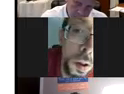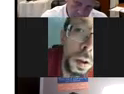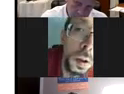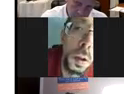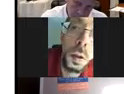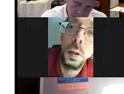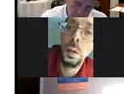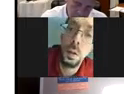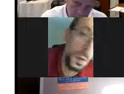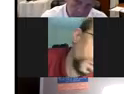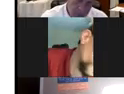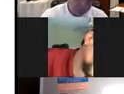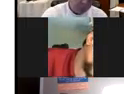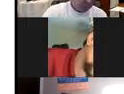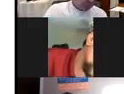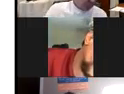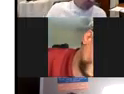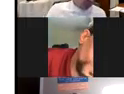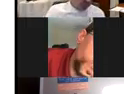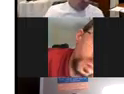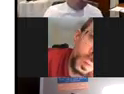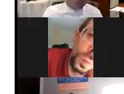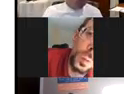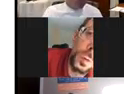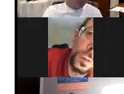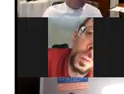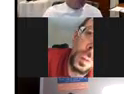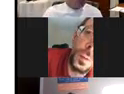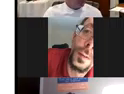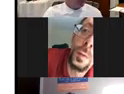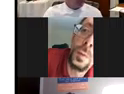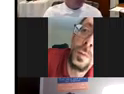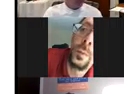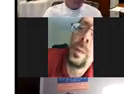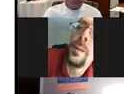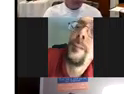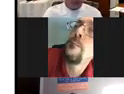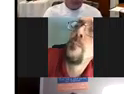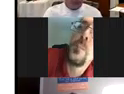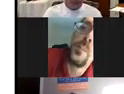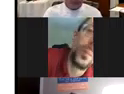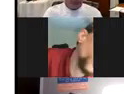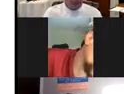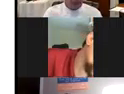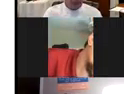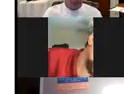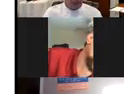our spiritual formation around issues of race and disability and